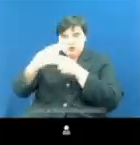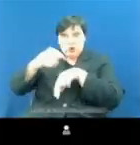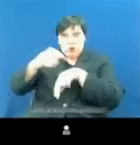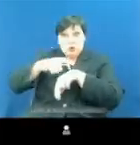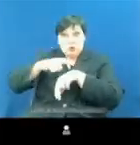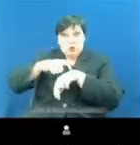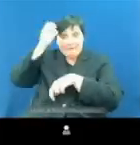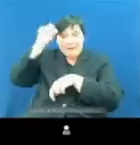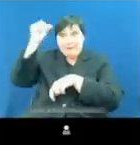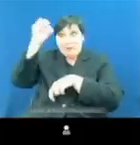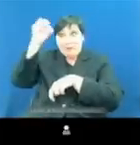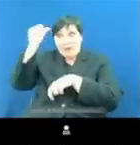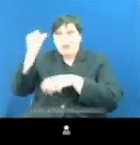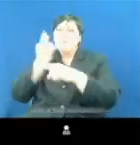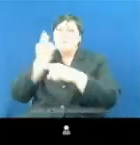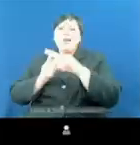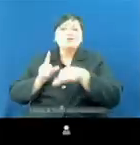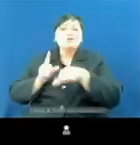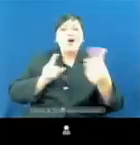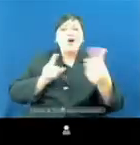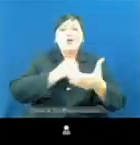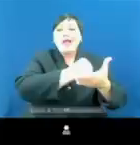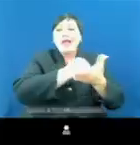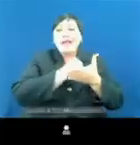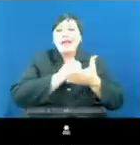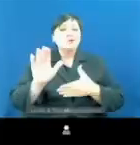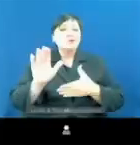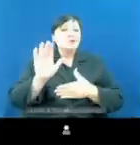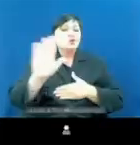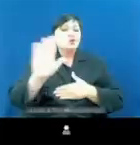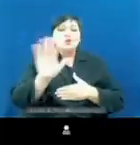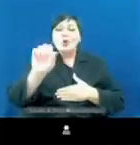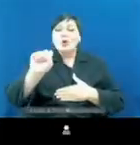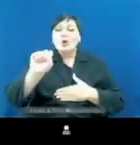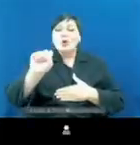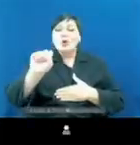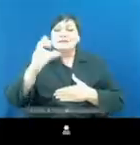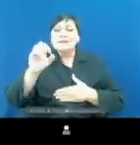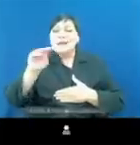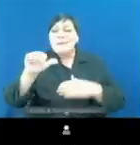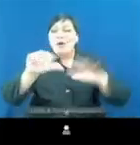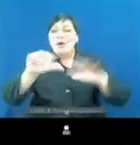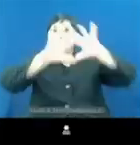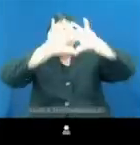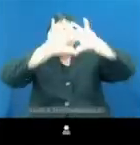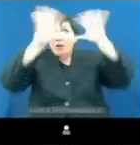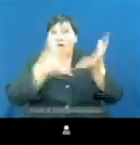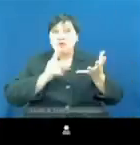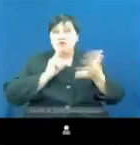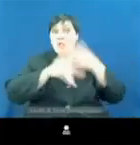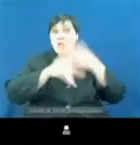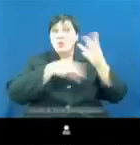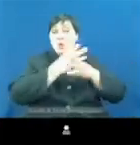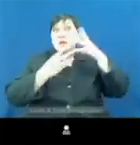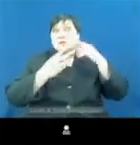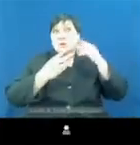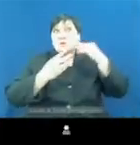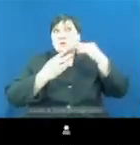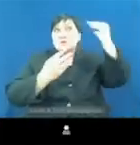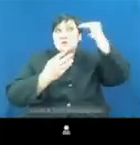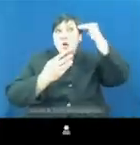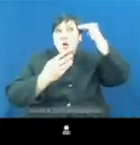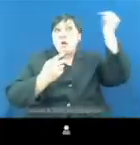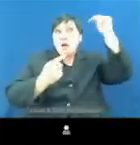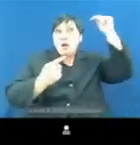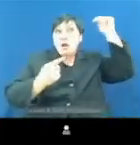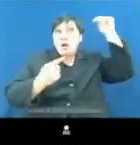using other aids like your schema and your real-world experience to be able to help you recall that message. And